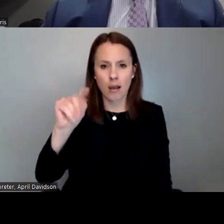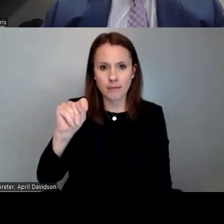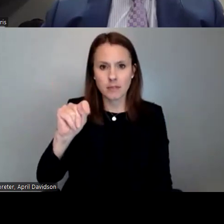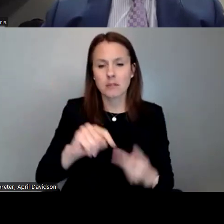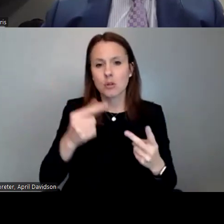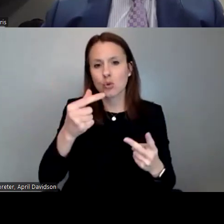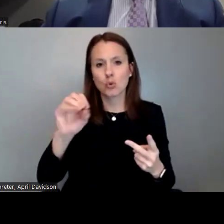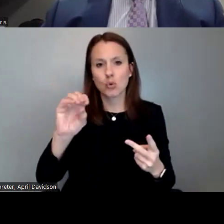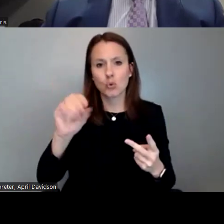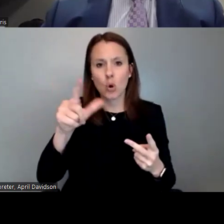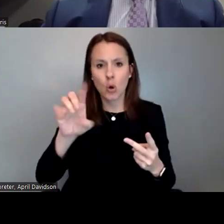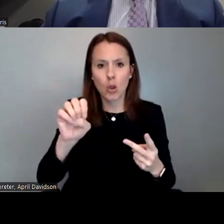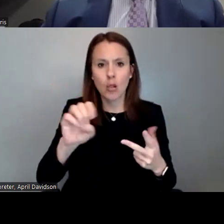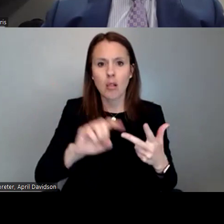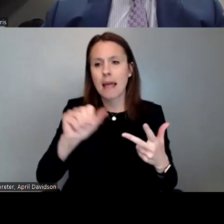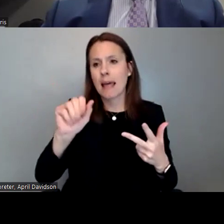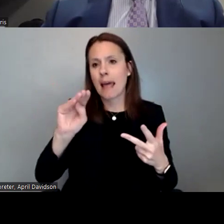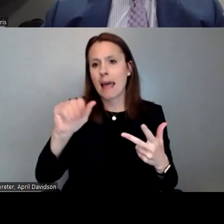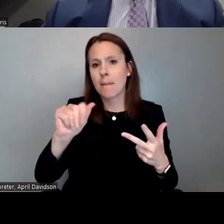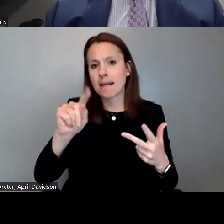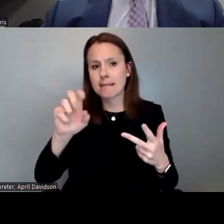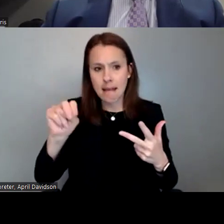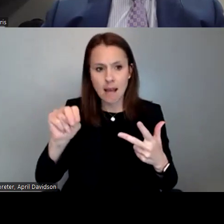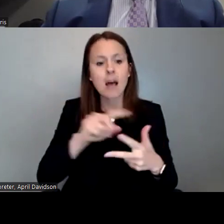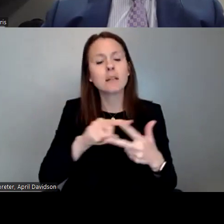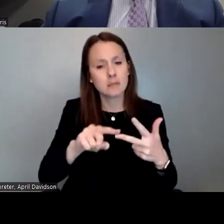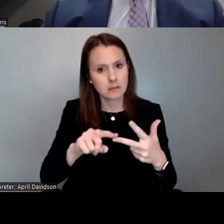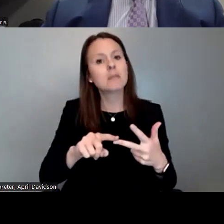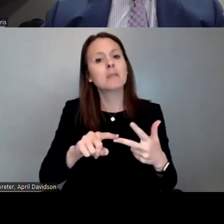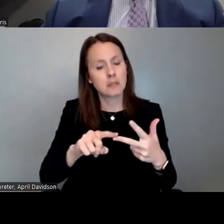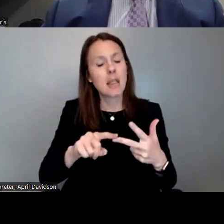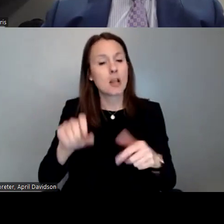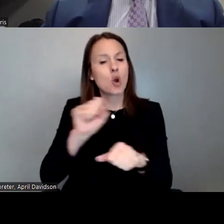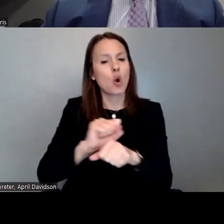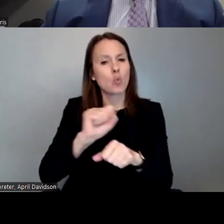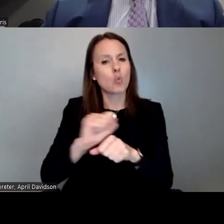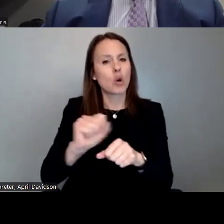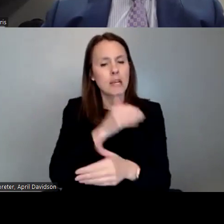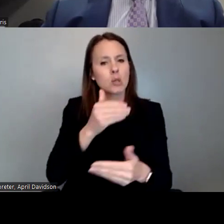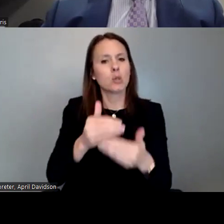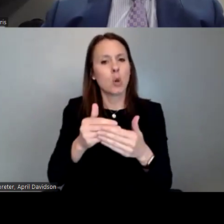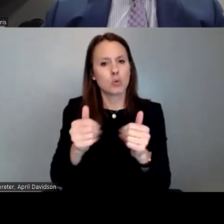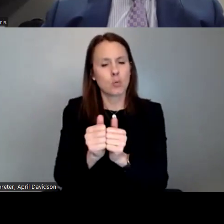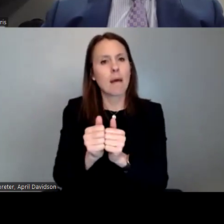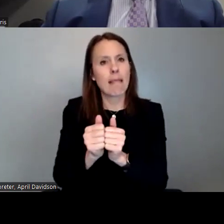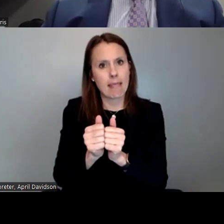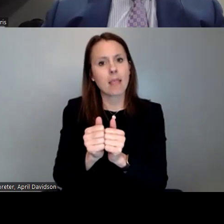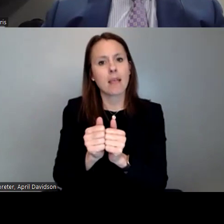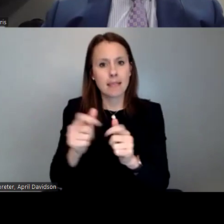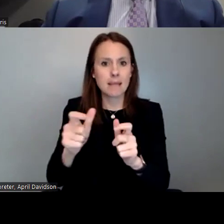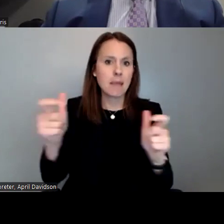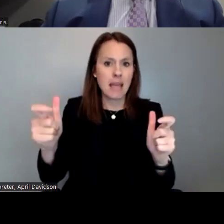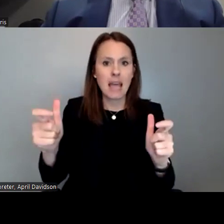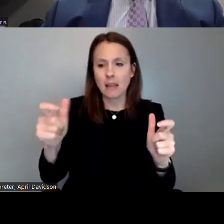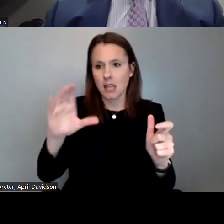Google, Amazon, they are working very closely, you know, with the big